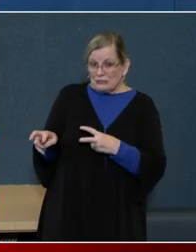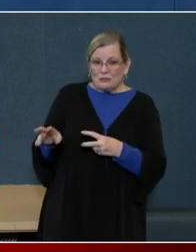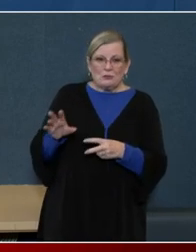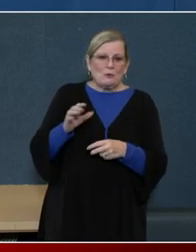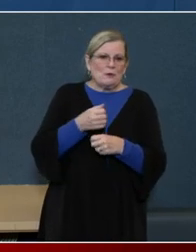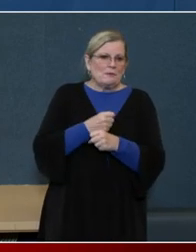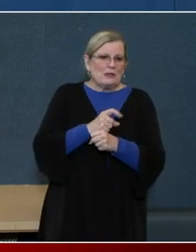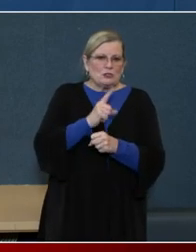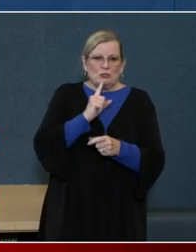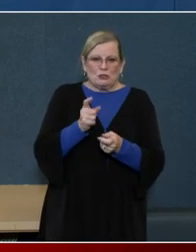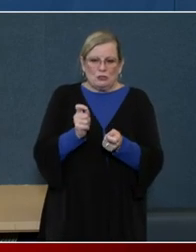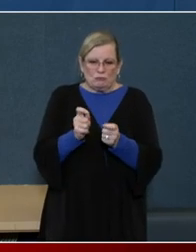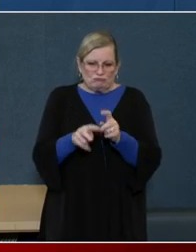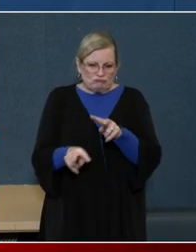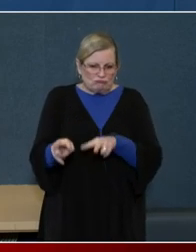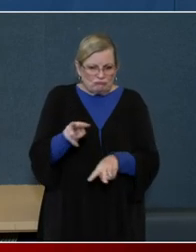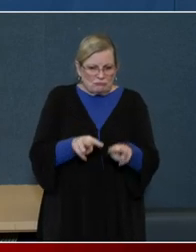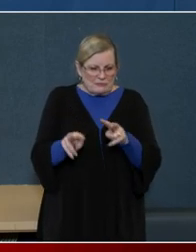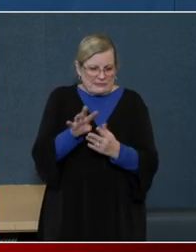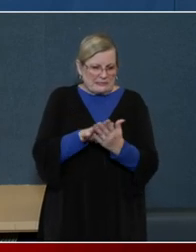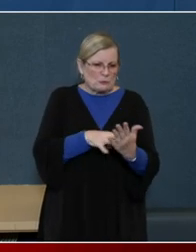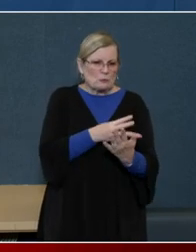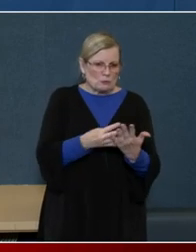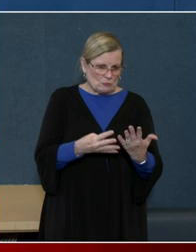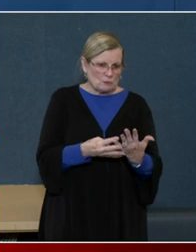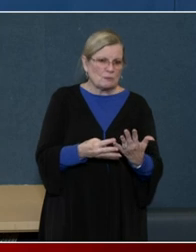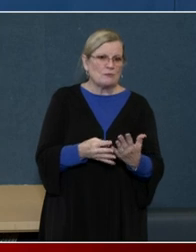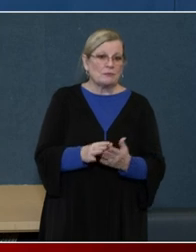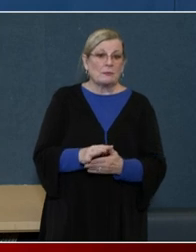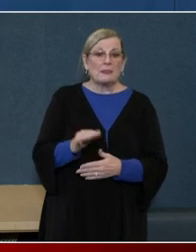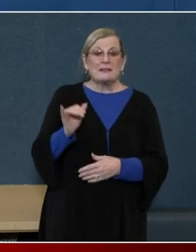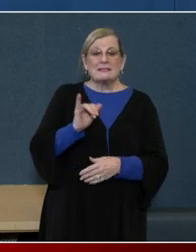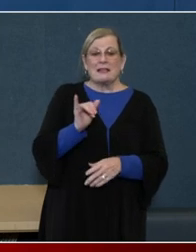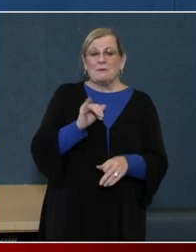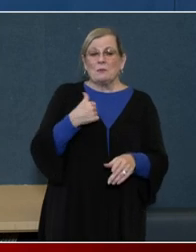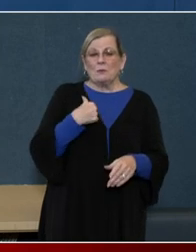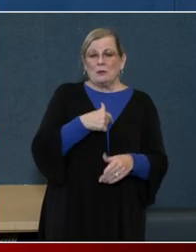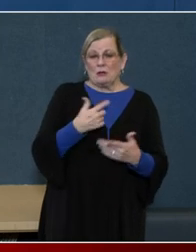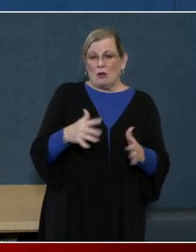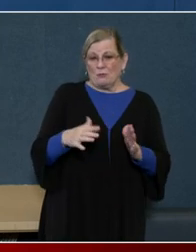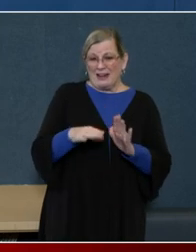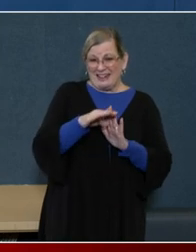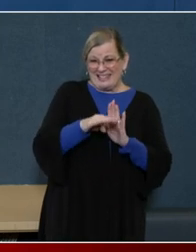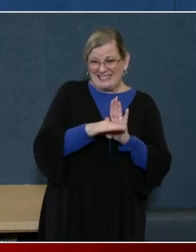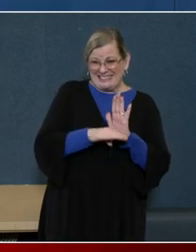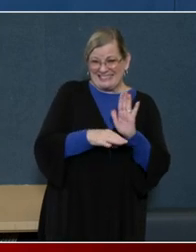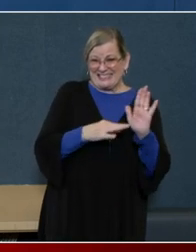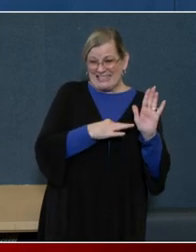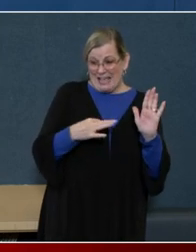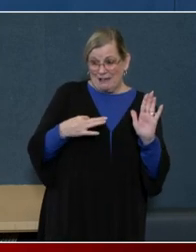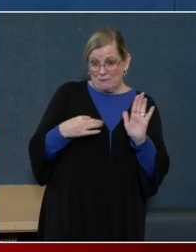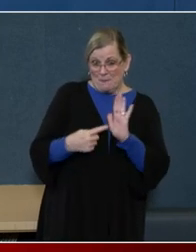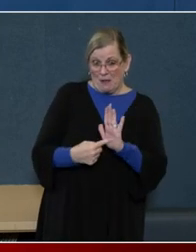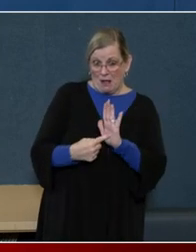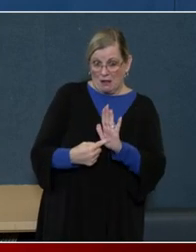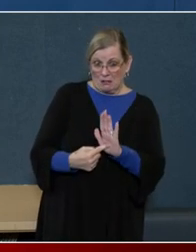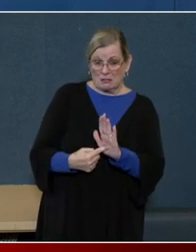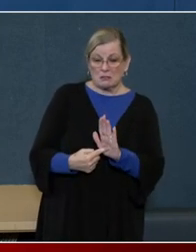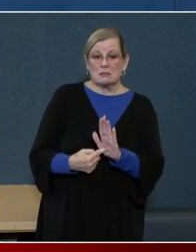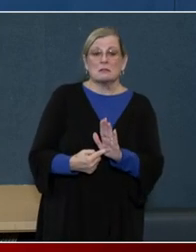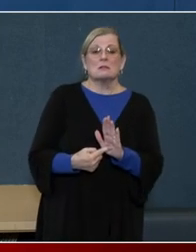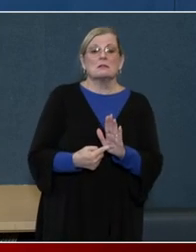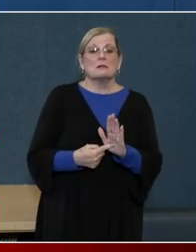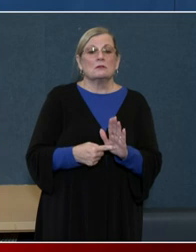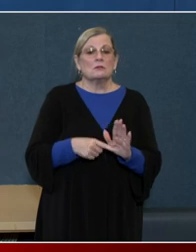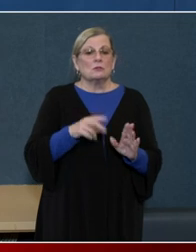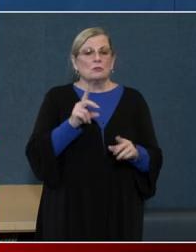well. We also outline the staffing model, so we'll continue to utilize DCPS